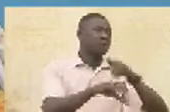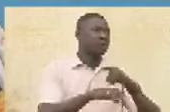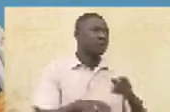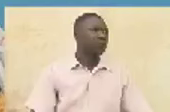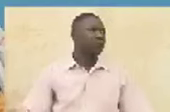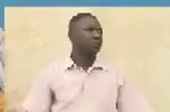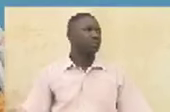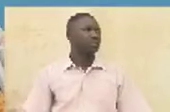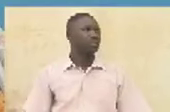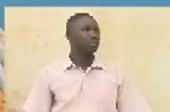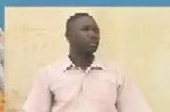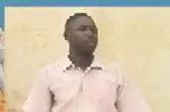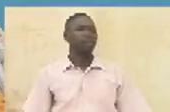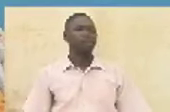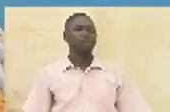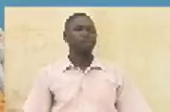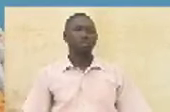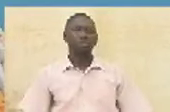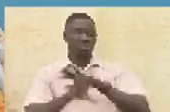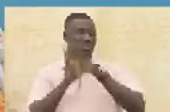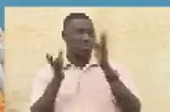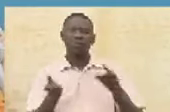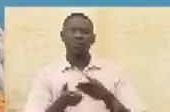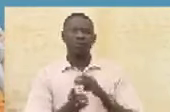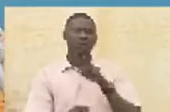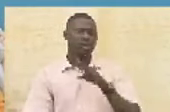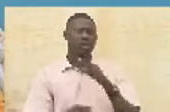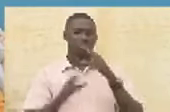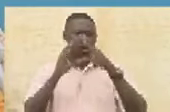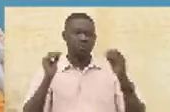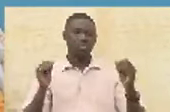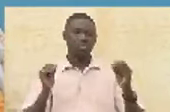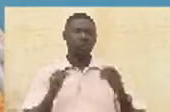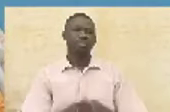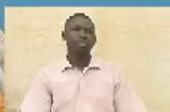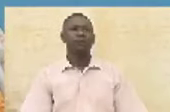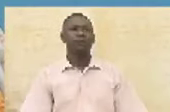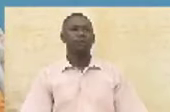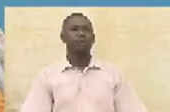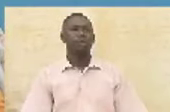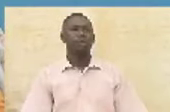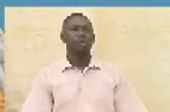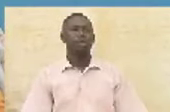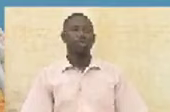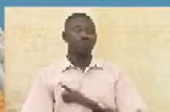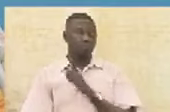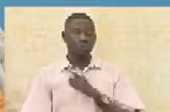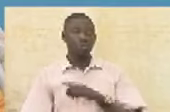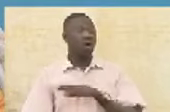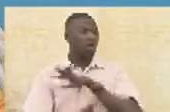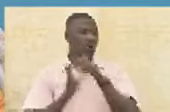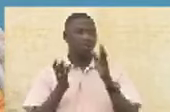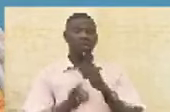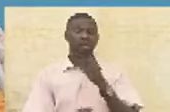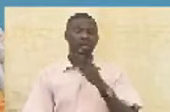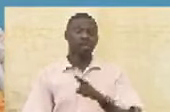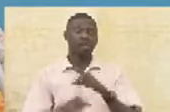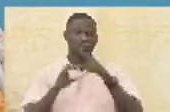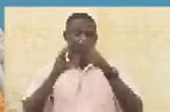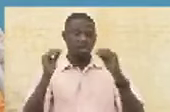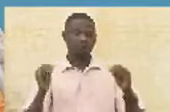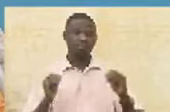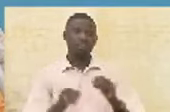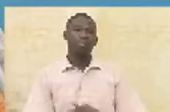We were all in the same house. We were all in that same room. But when we